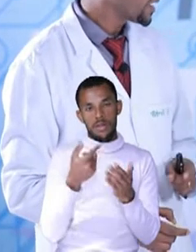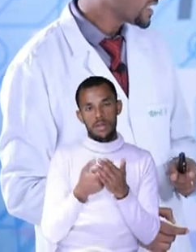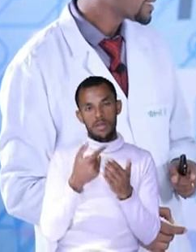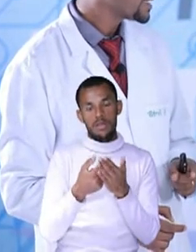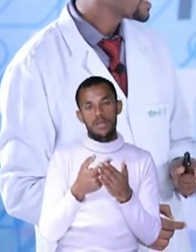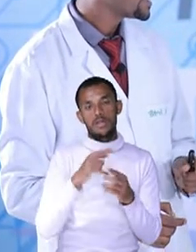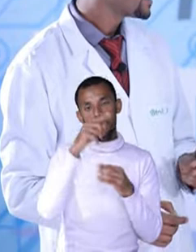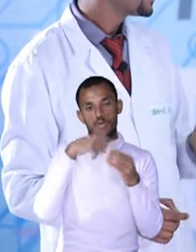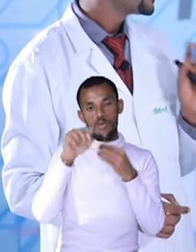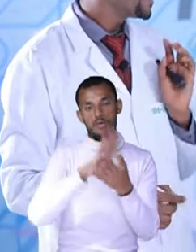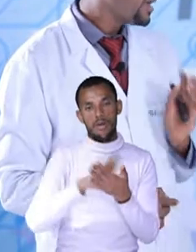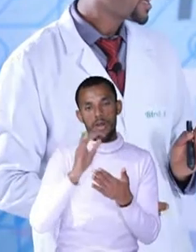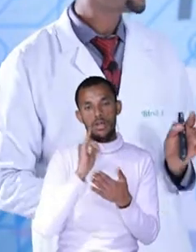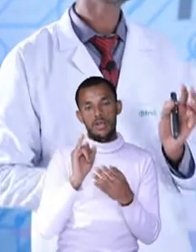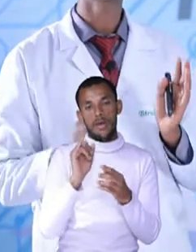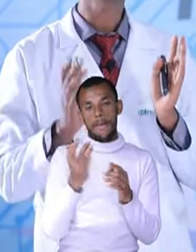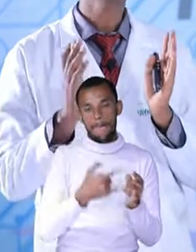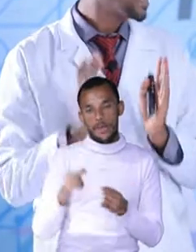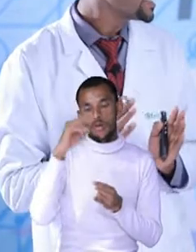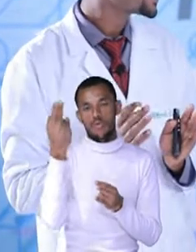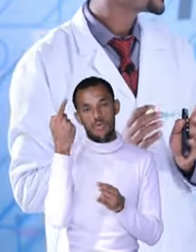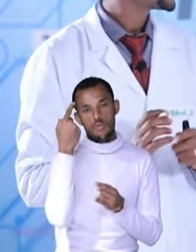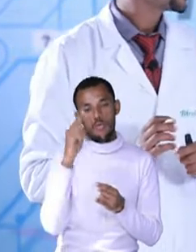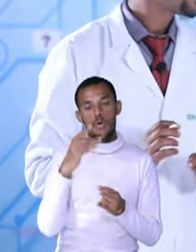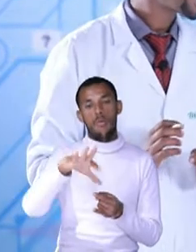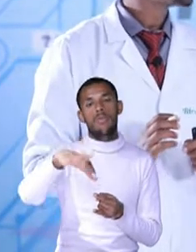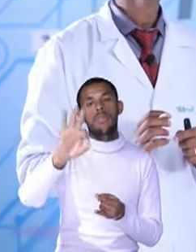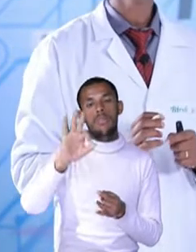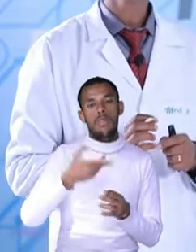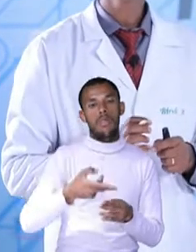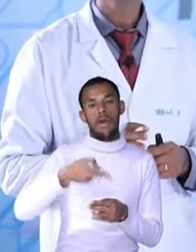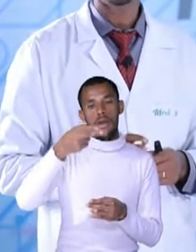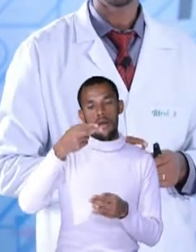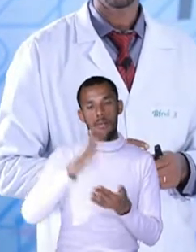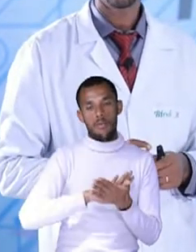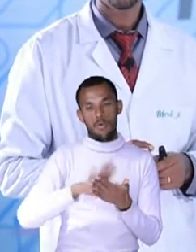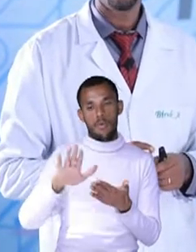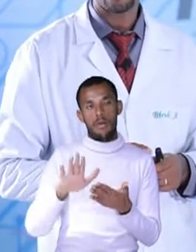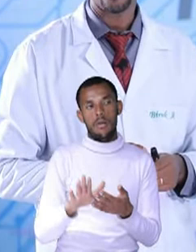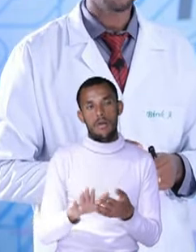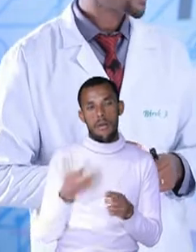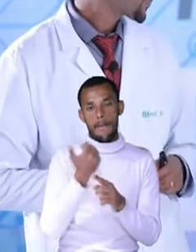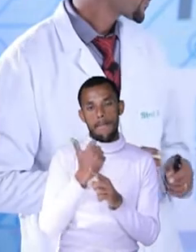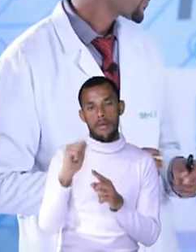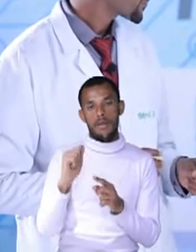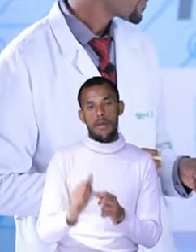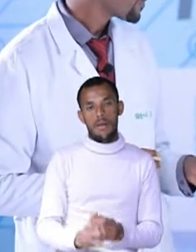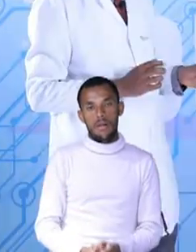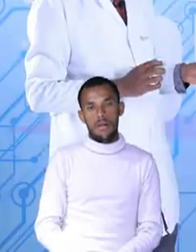zone refining is a method used for obtaining highly purified metals.